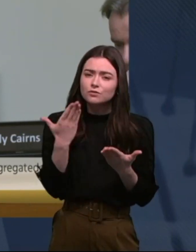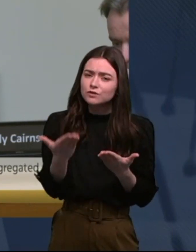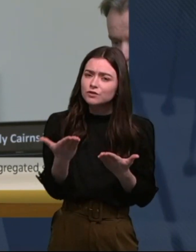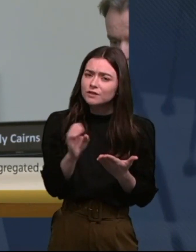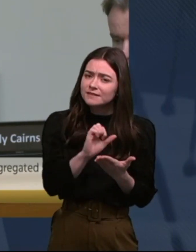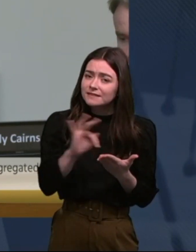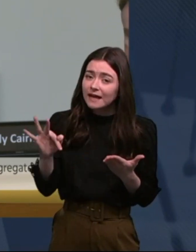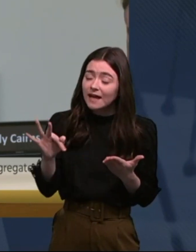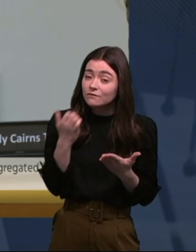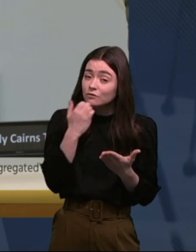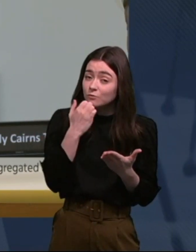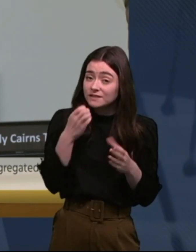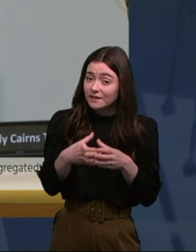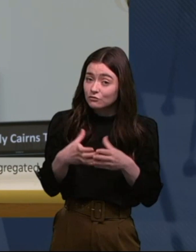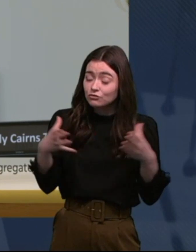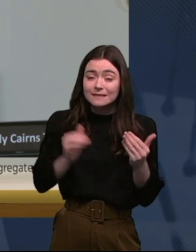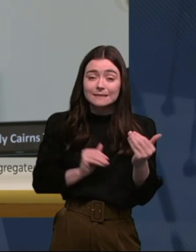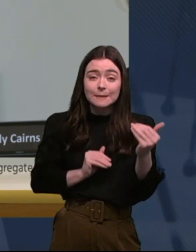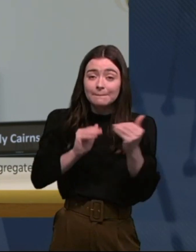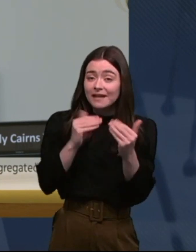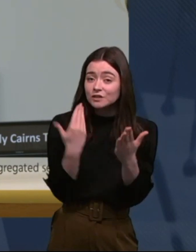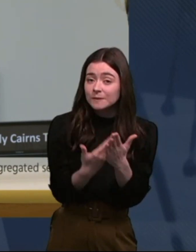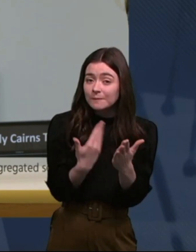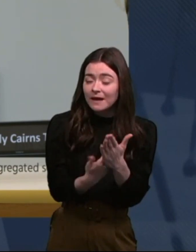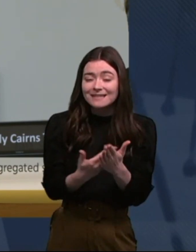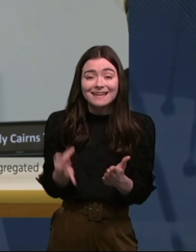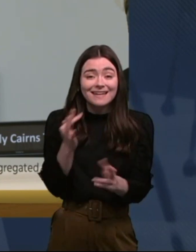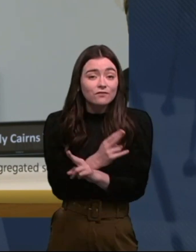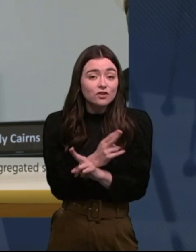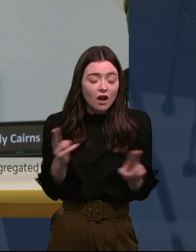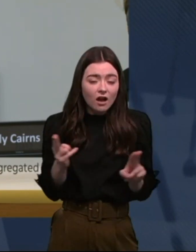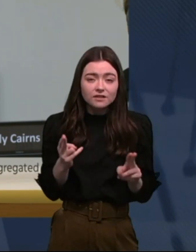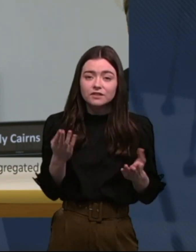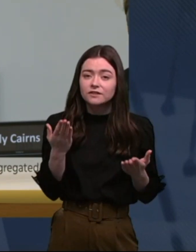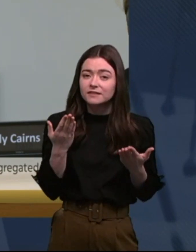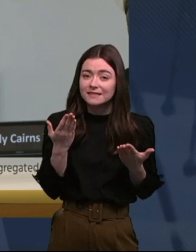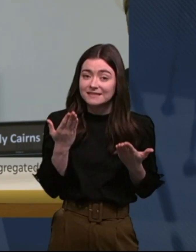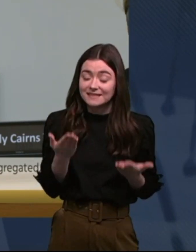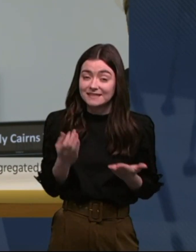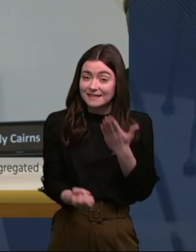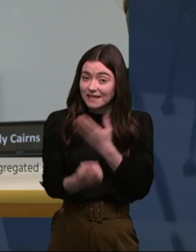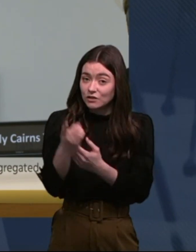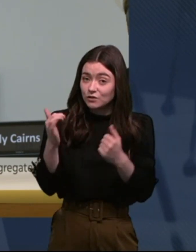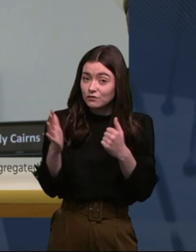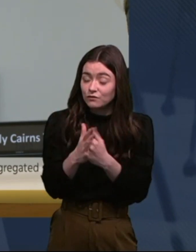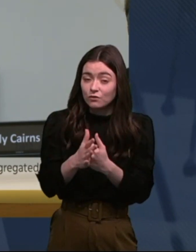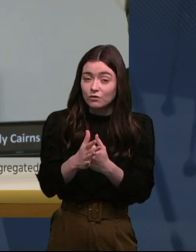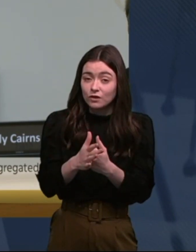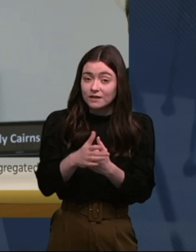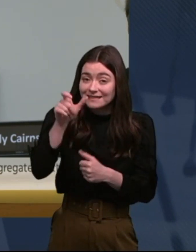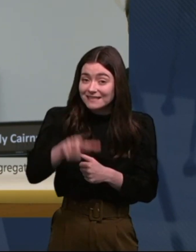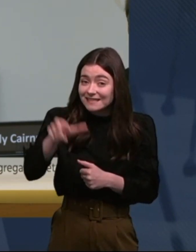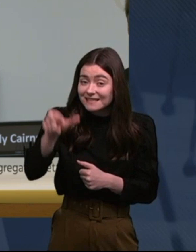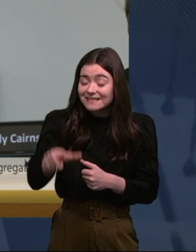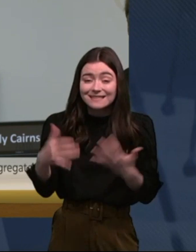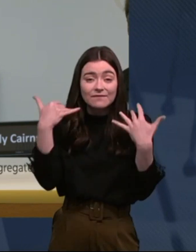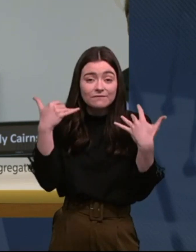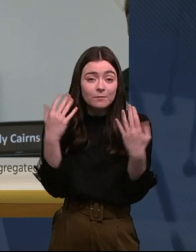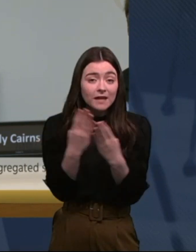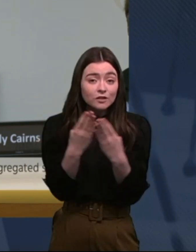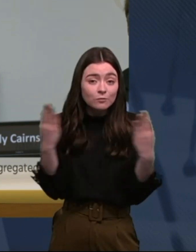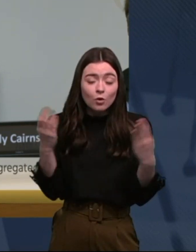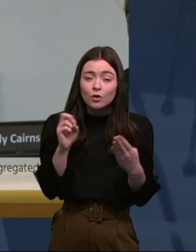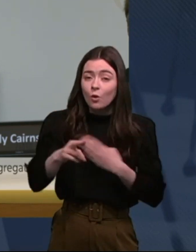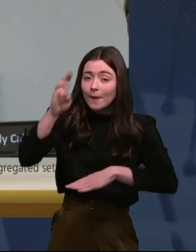staff levels increased to meet the demand, and if not, is this a matter for the Citizens Information Board or for the Minister for